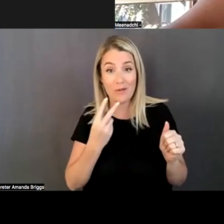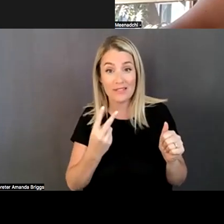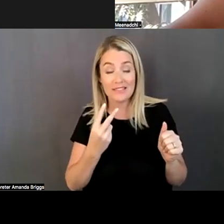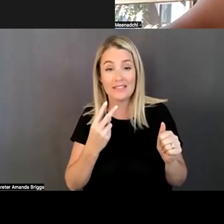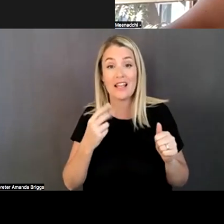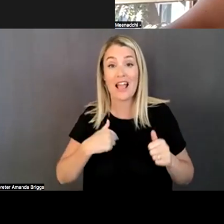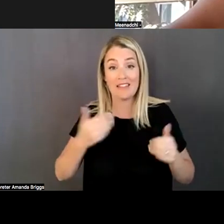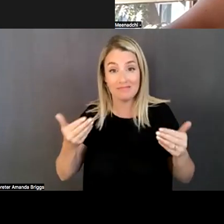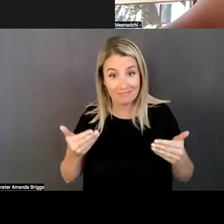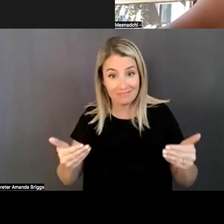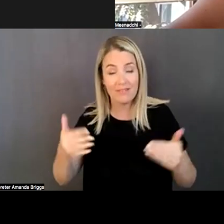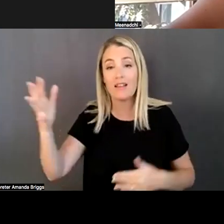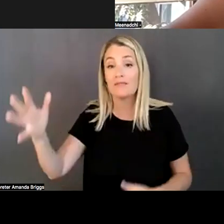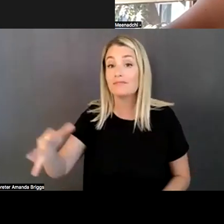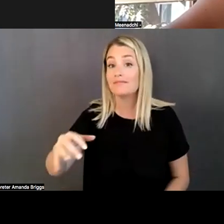top